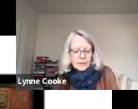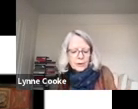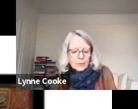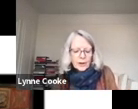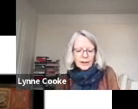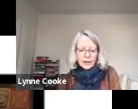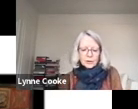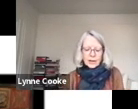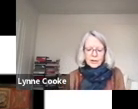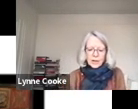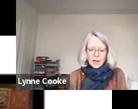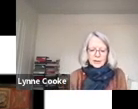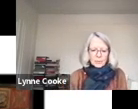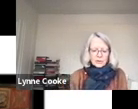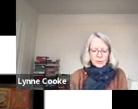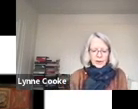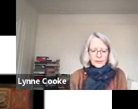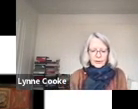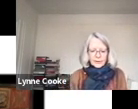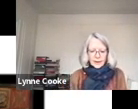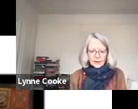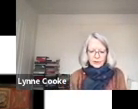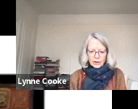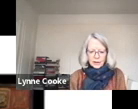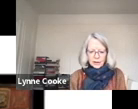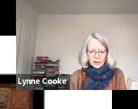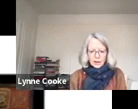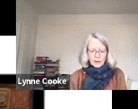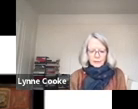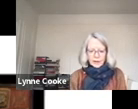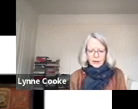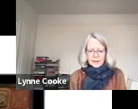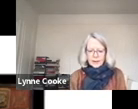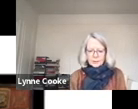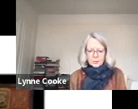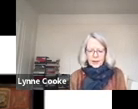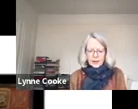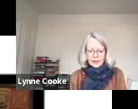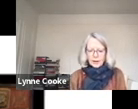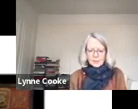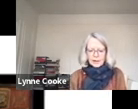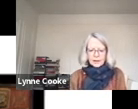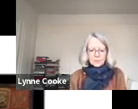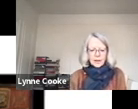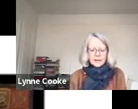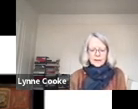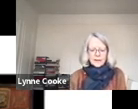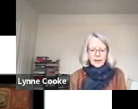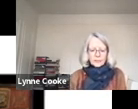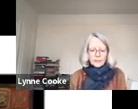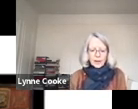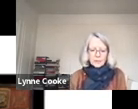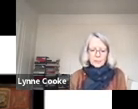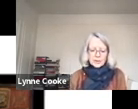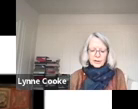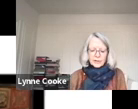it takes the form of high art or kitsch, a tapestry weave synthesizes ground and figure inseparably. They're not merely comprised of the